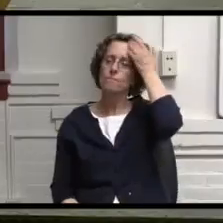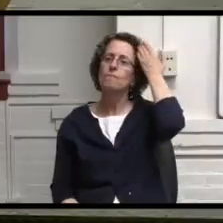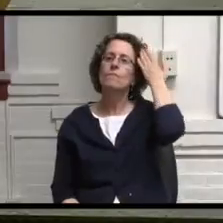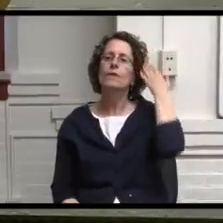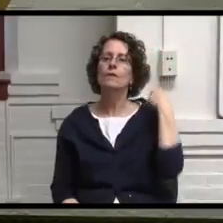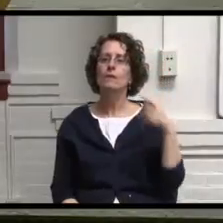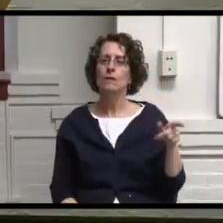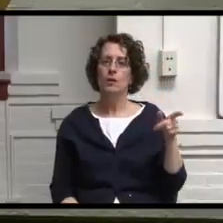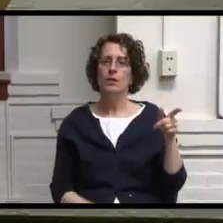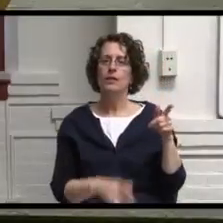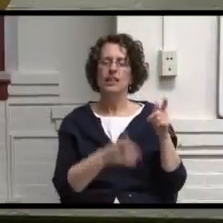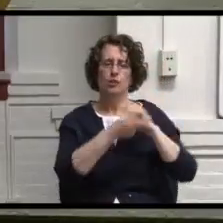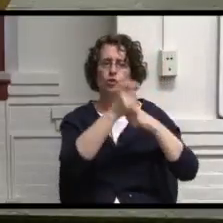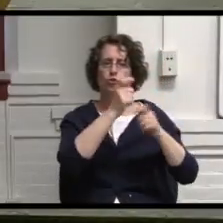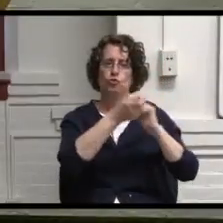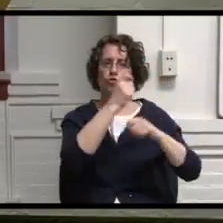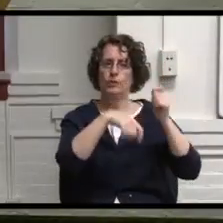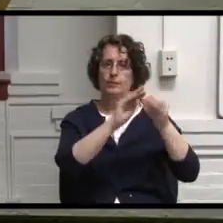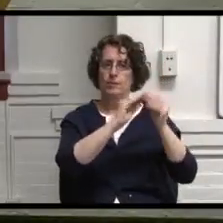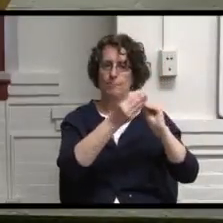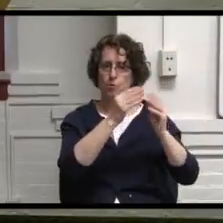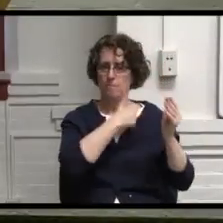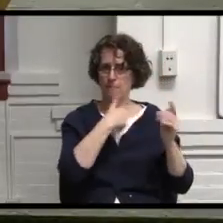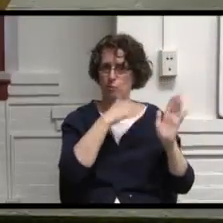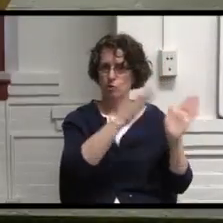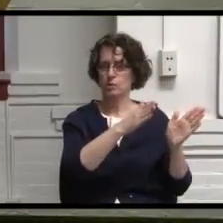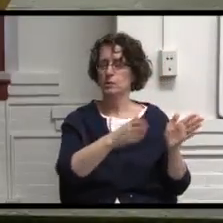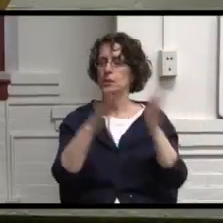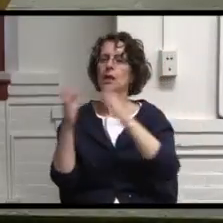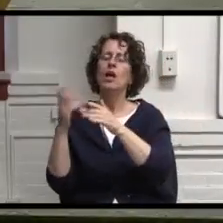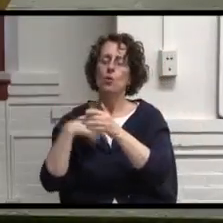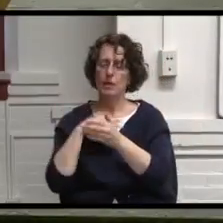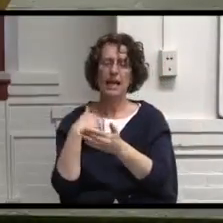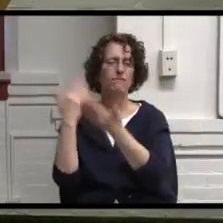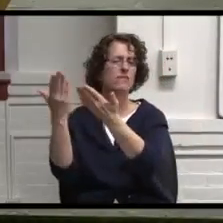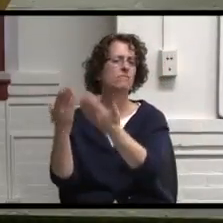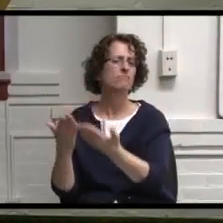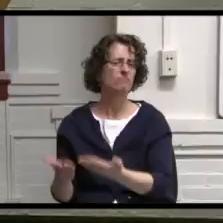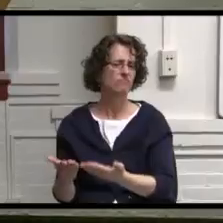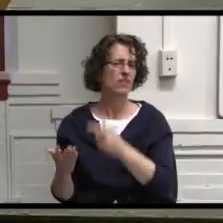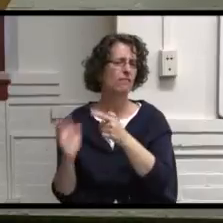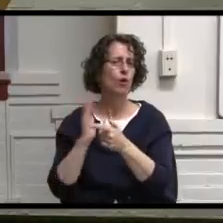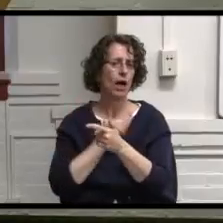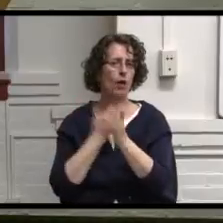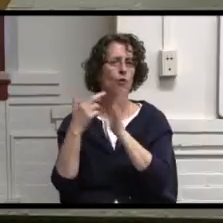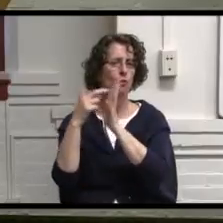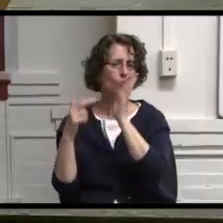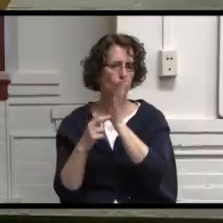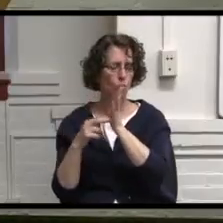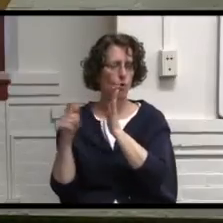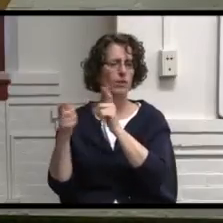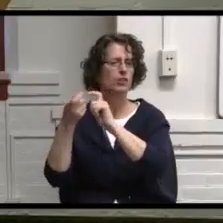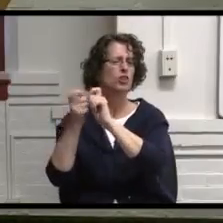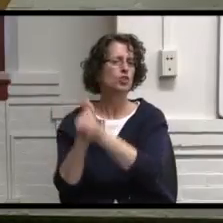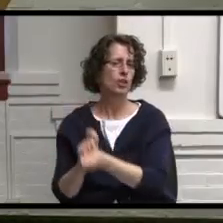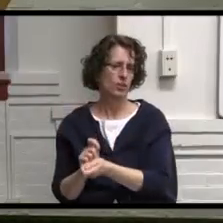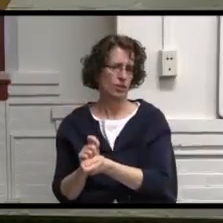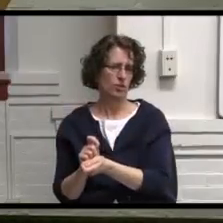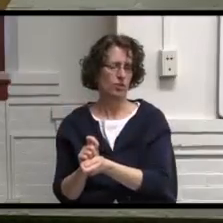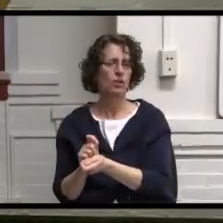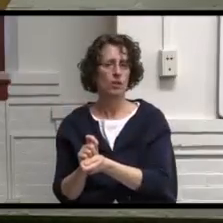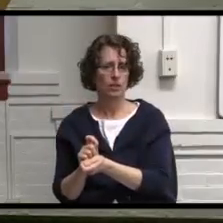to change our regulations, or whatever you want to call them, Ordinance. dealing with